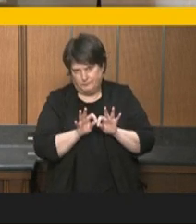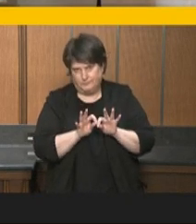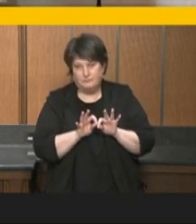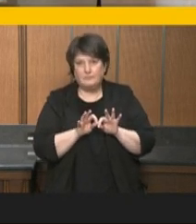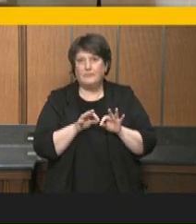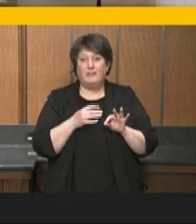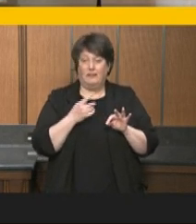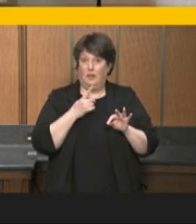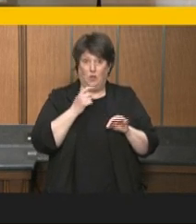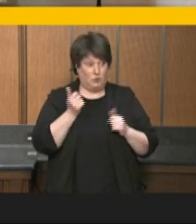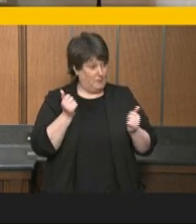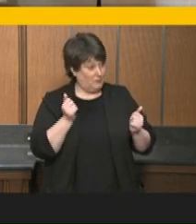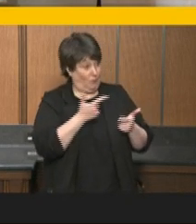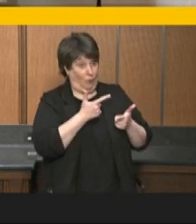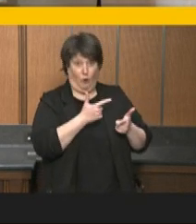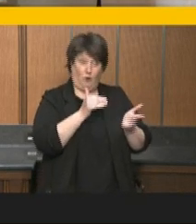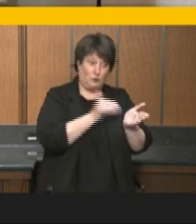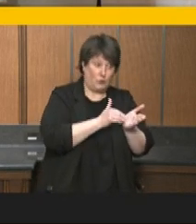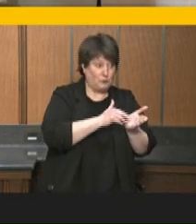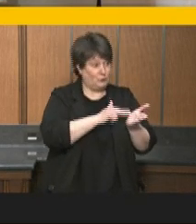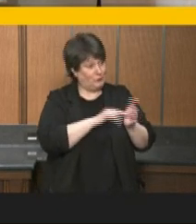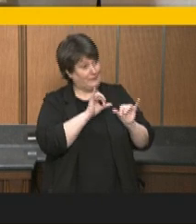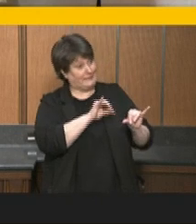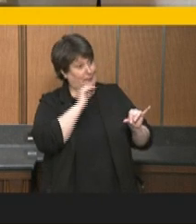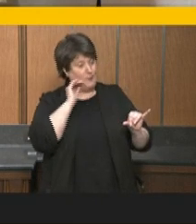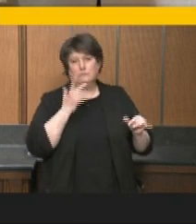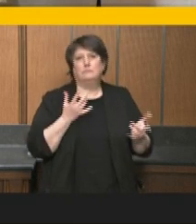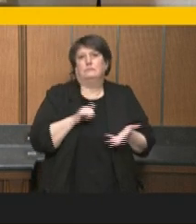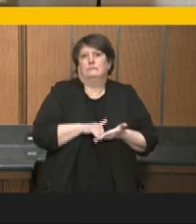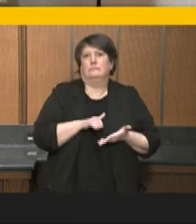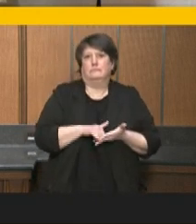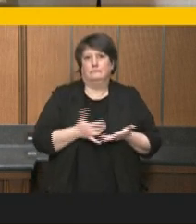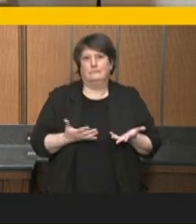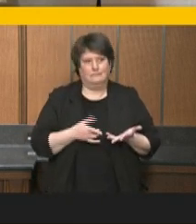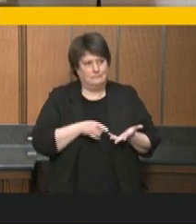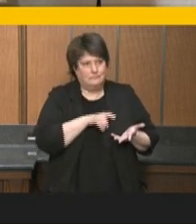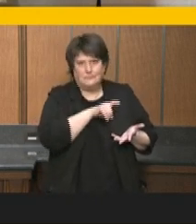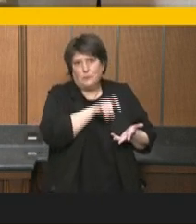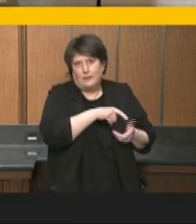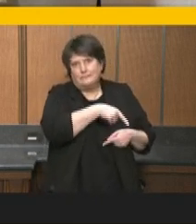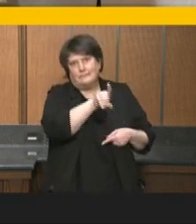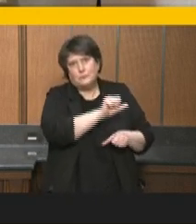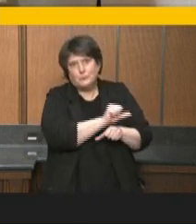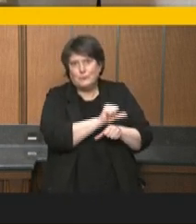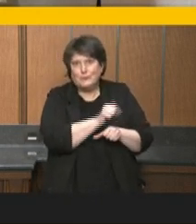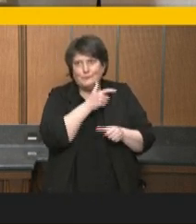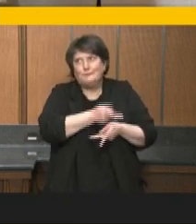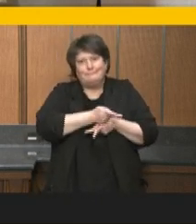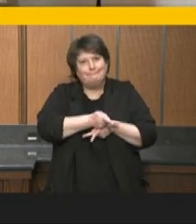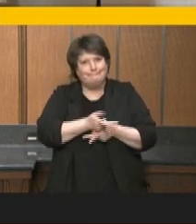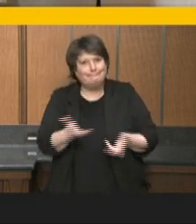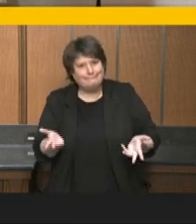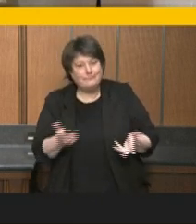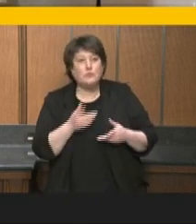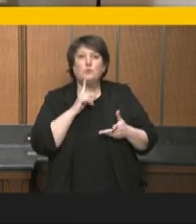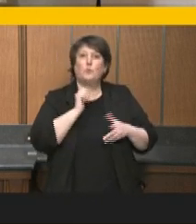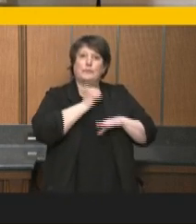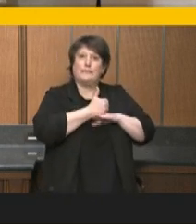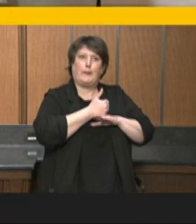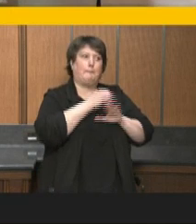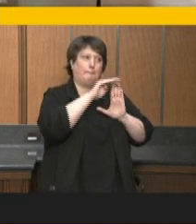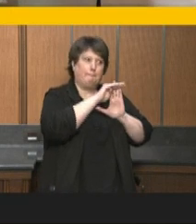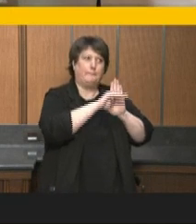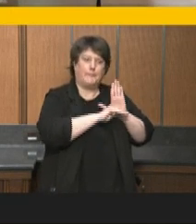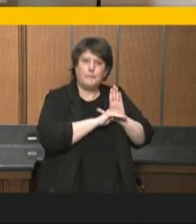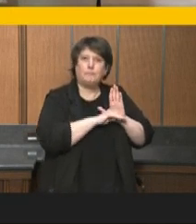all healthcare workers at home. This is not possible. You actually need them working. So you institute specific things like